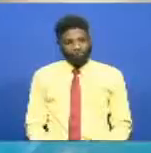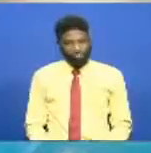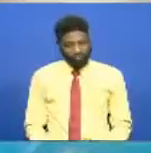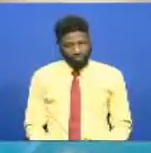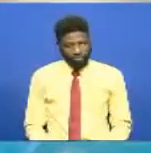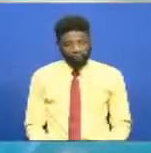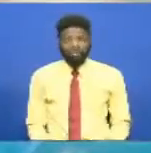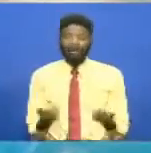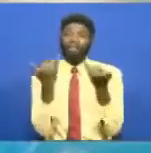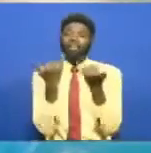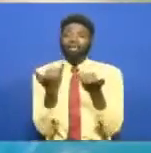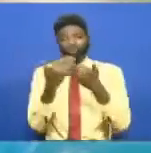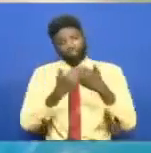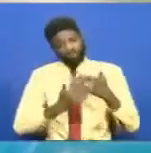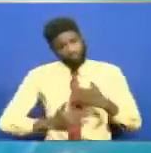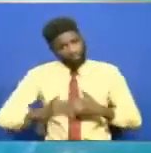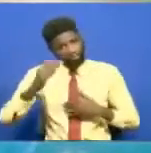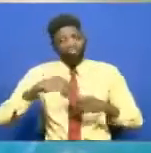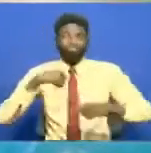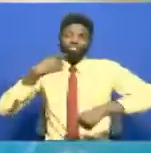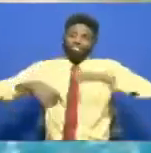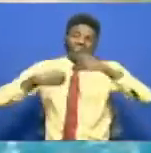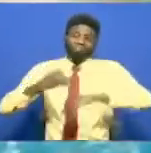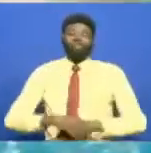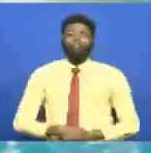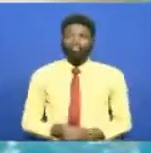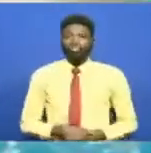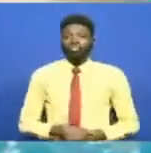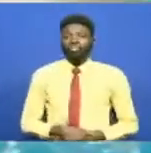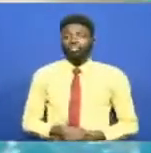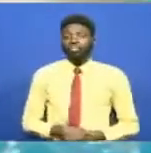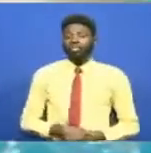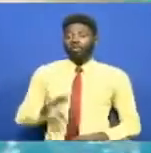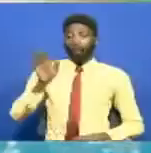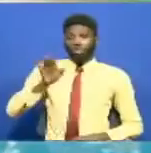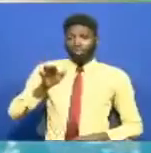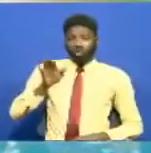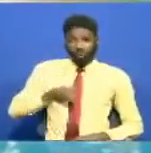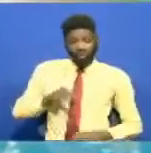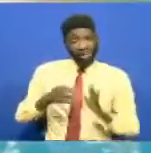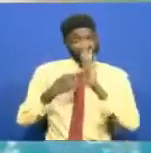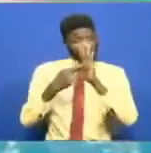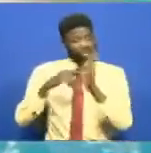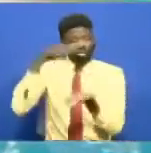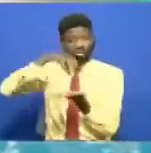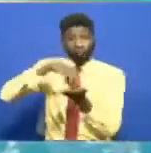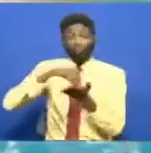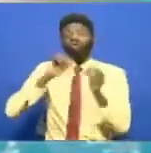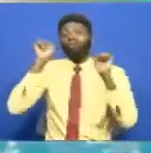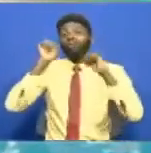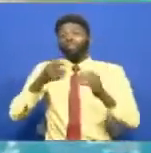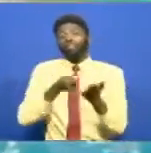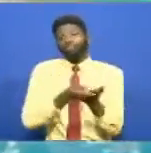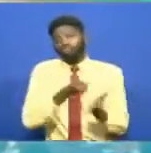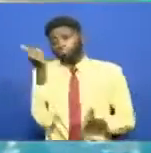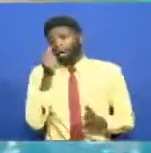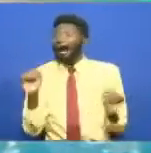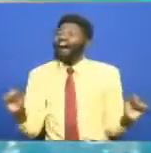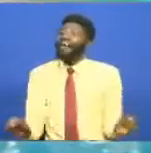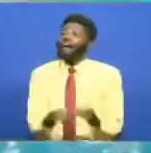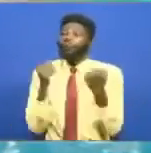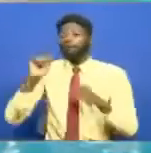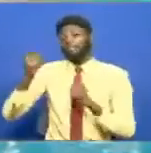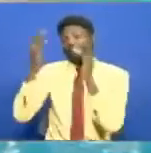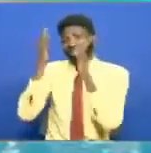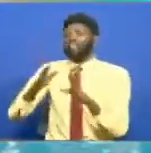And now, moving on, the position of county women representative is set to be scrapped if Kenyans adopt the proposals of the